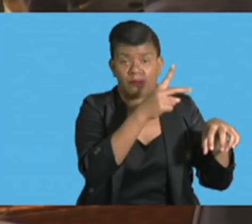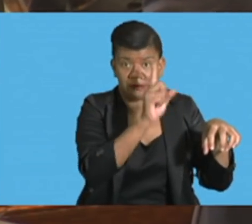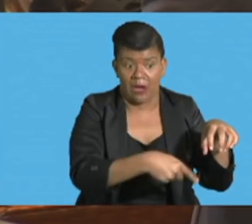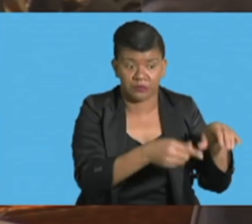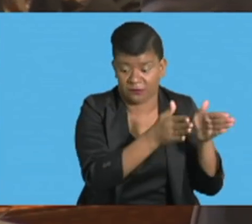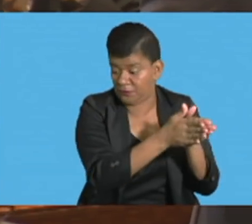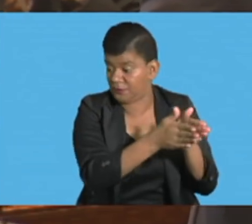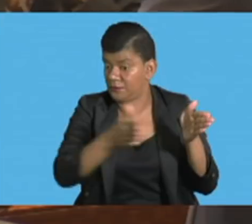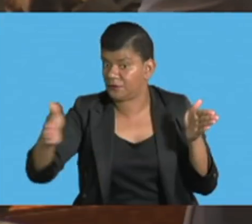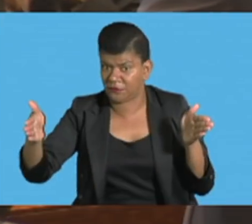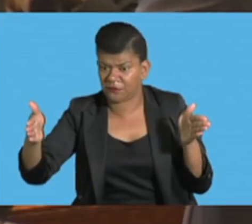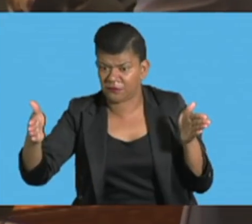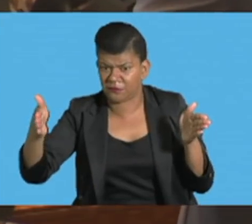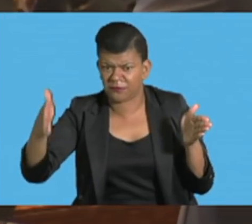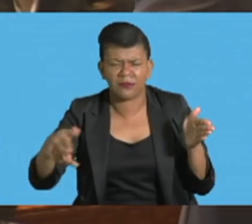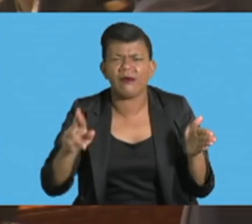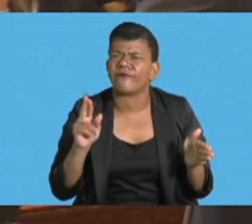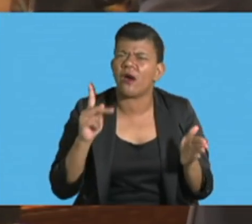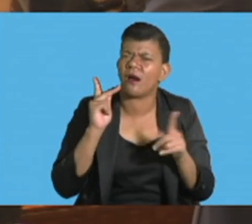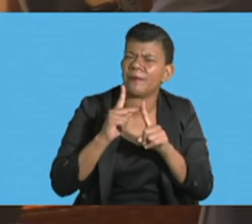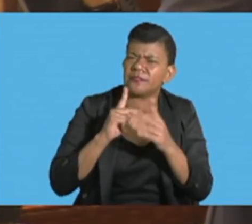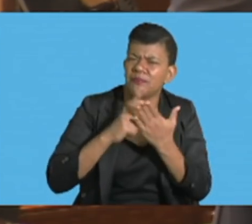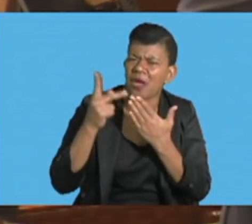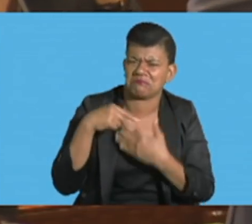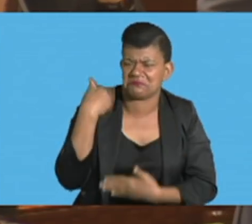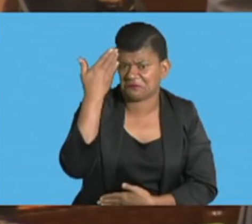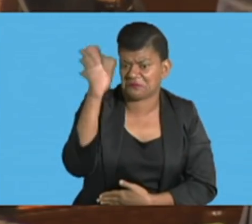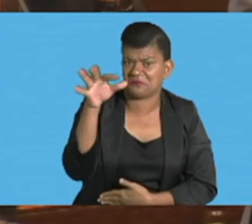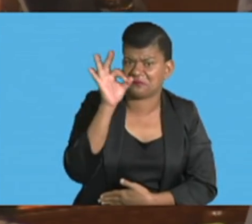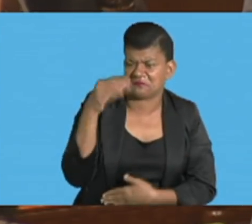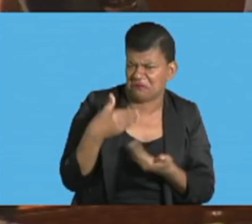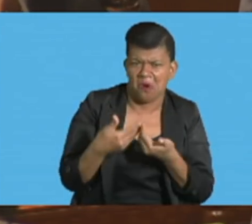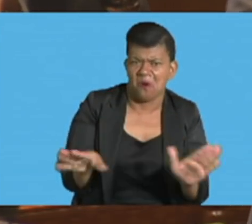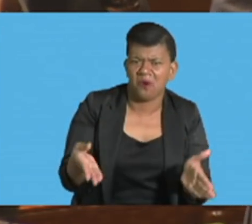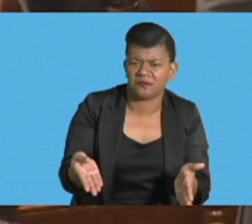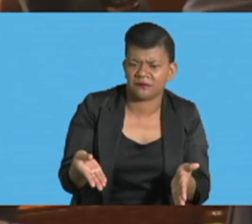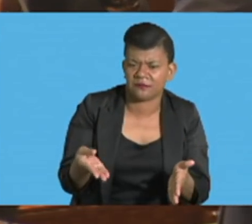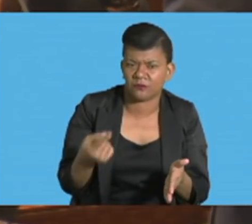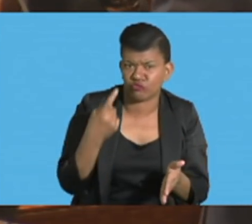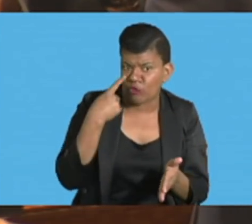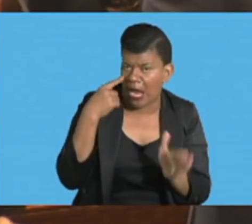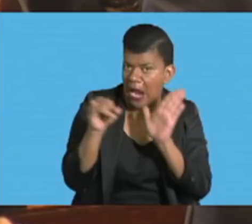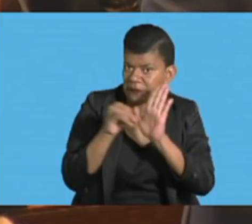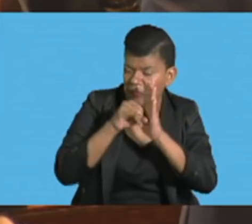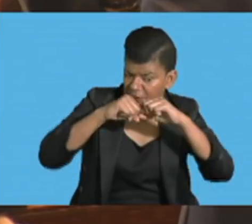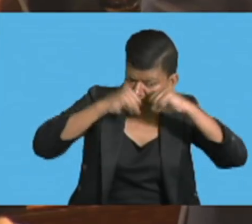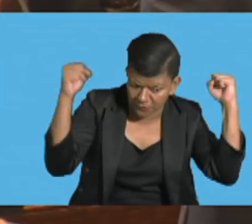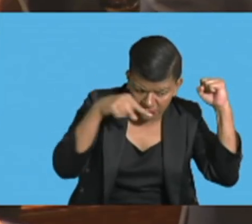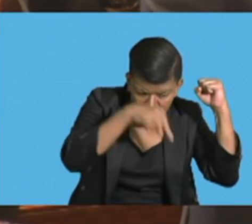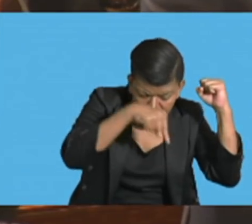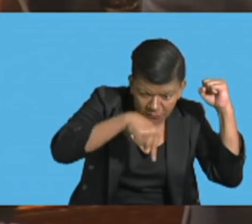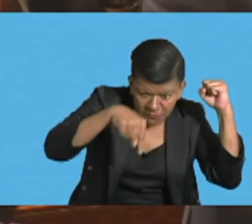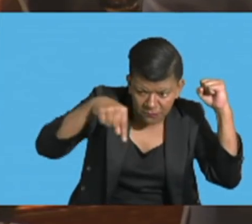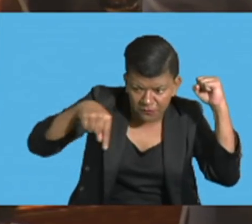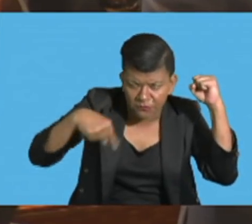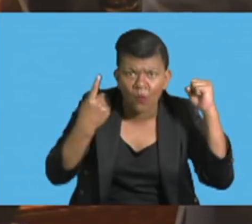Even in, when we talked about fiscal consolidation, Honorable Speaker, even in the period, our commitment to this